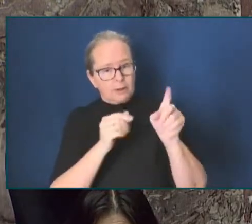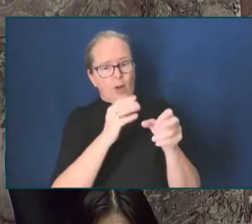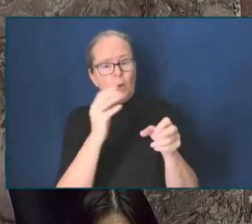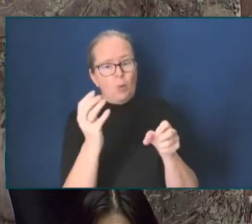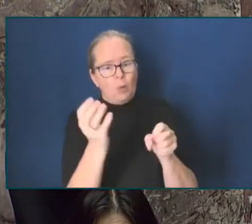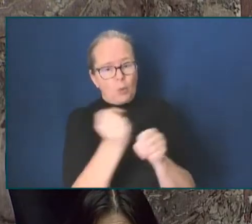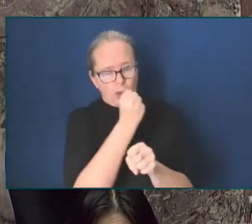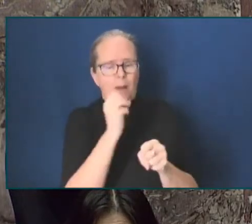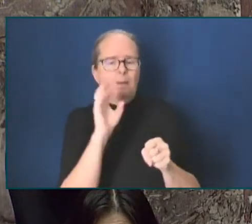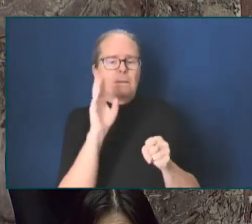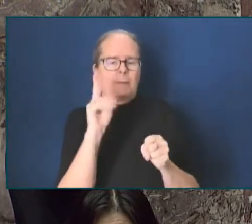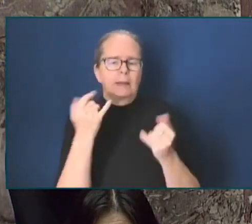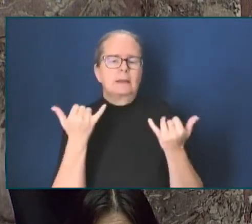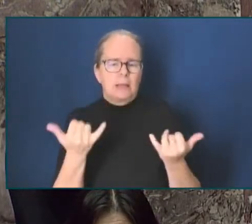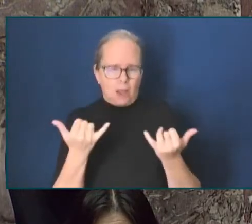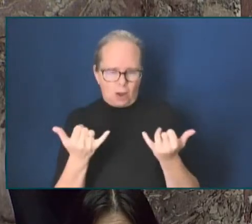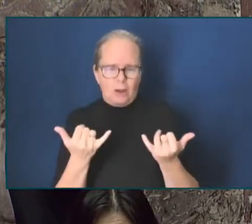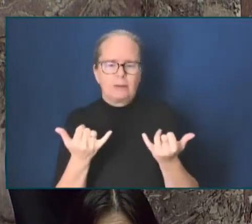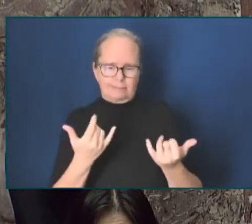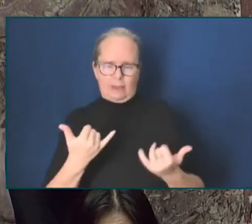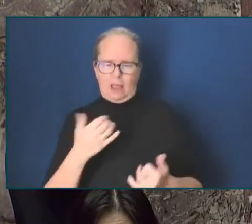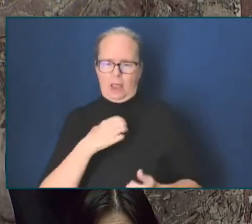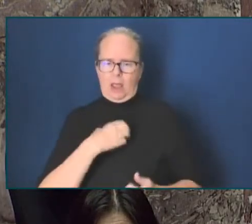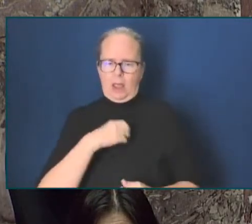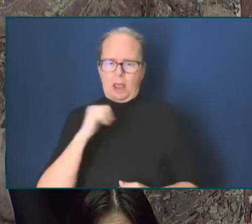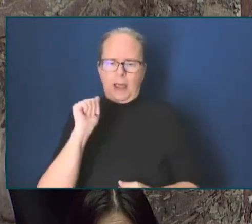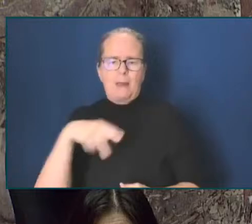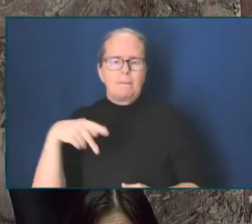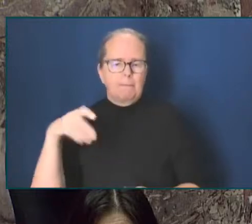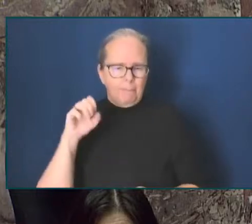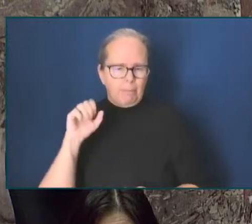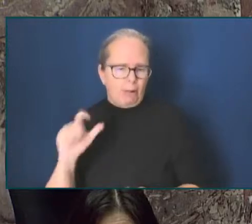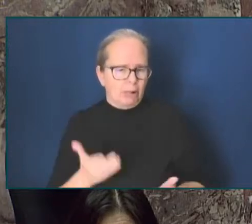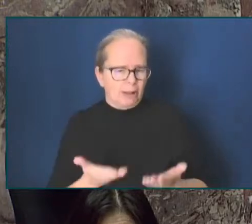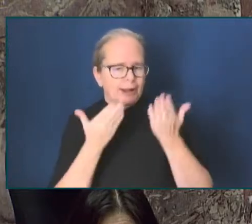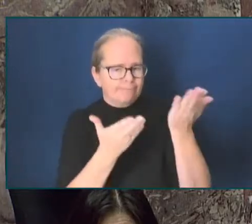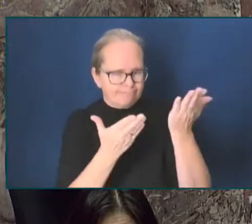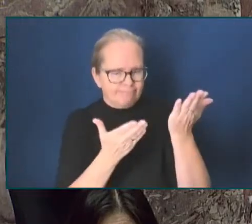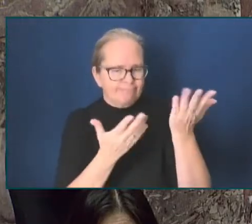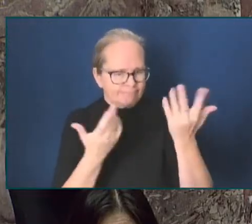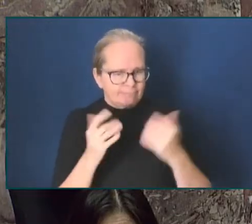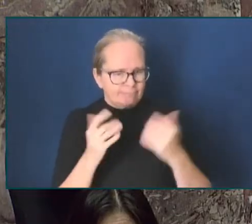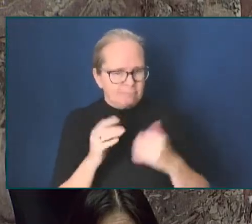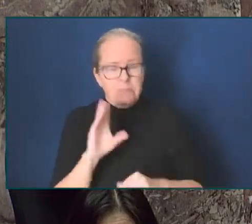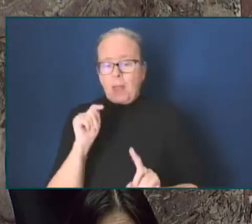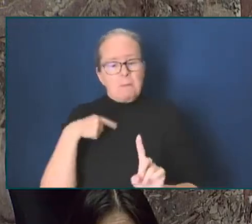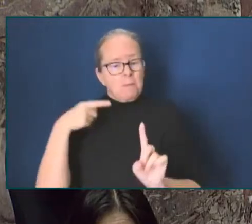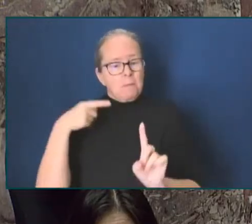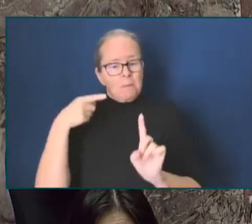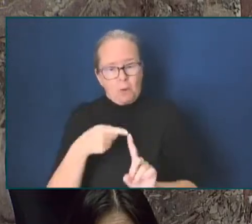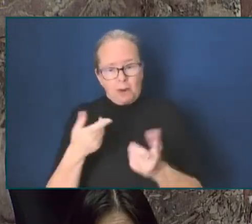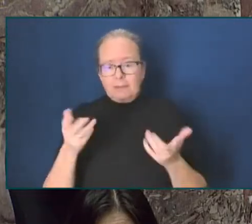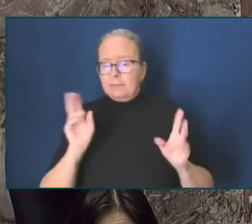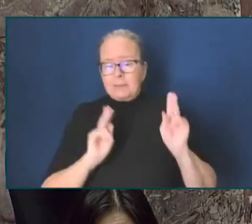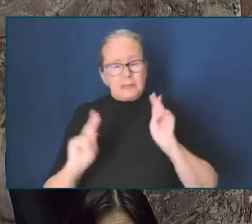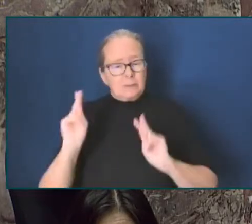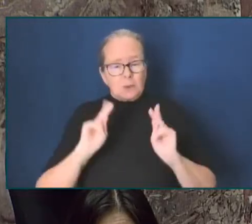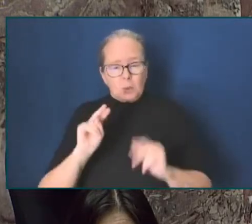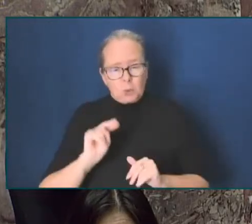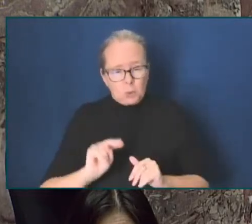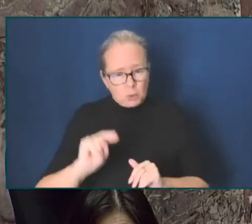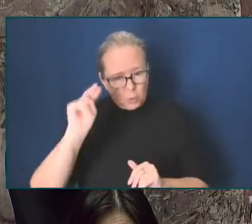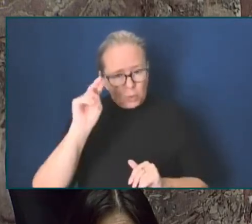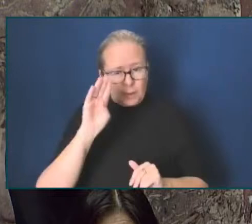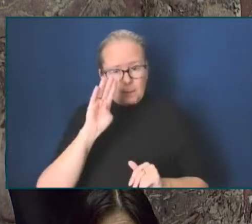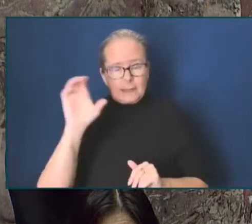BC, because you do not see, Honourable Speaker, in the Northern Health Authority, the same development or for-profit,